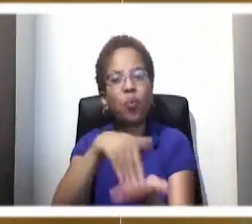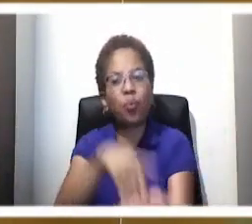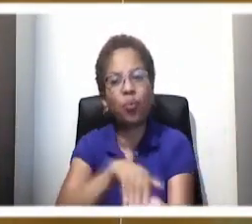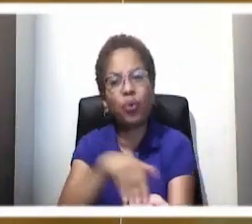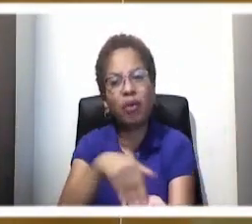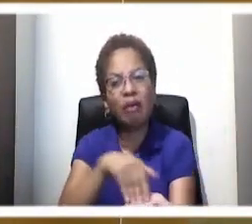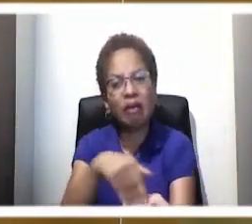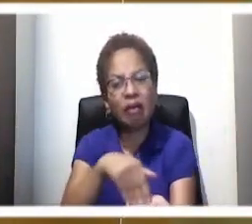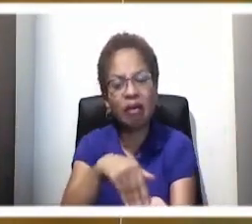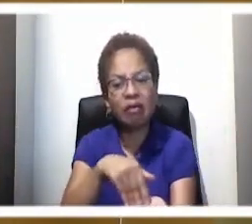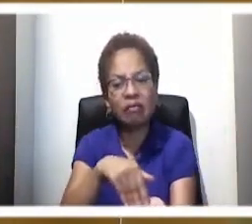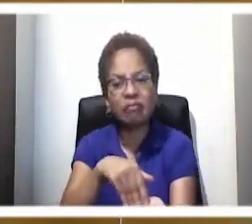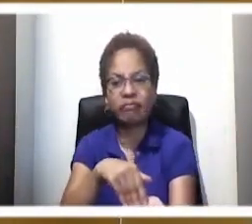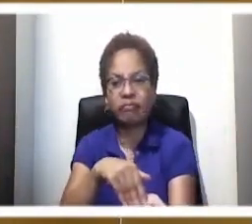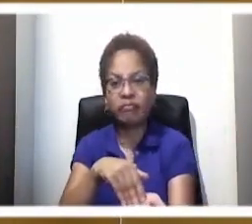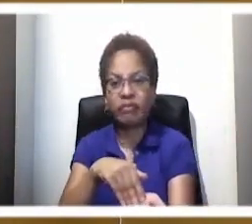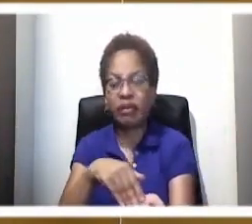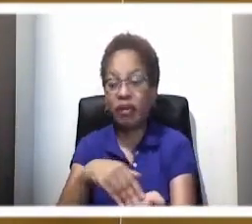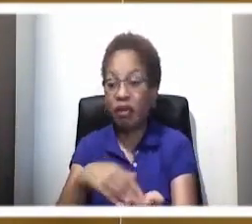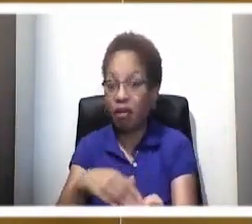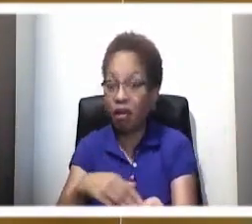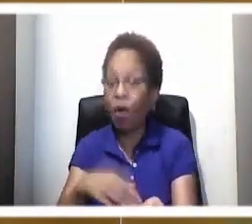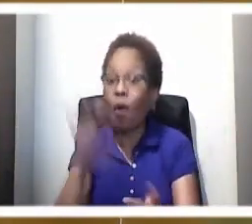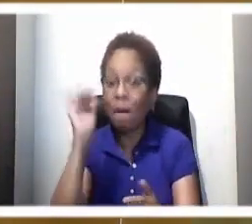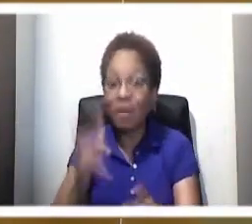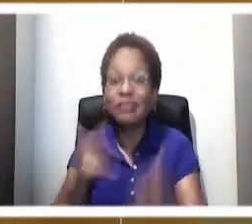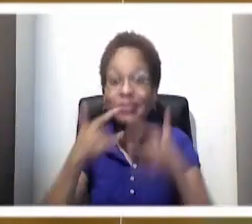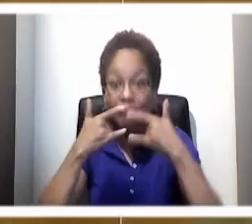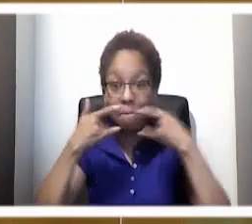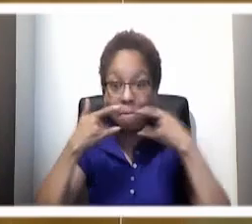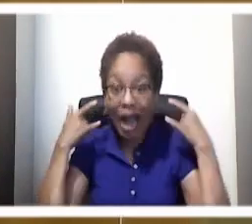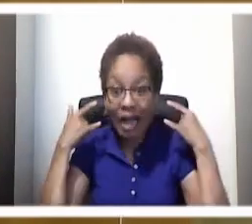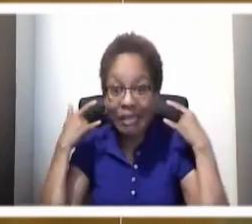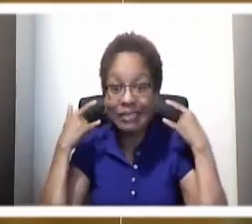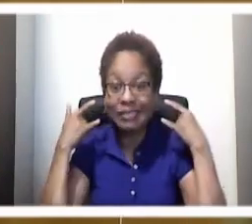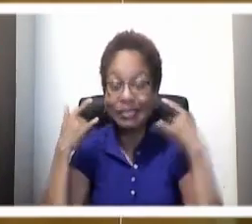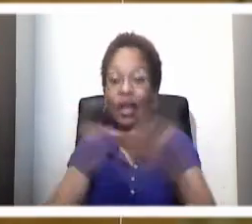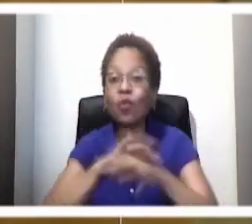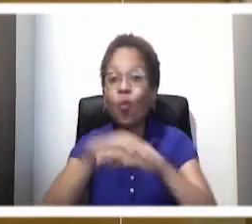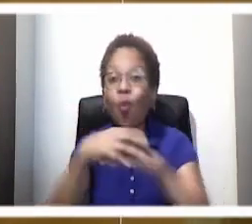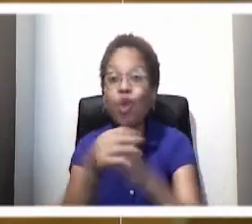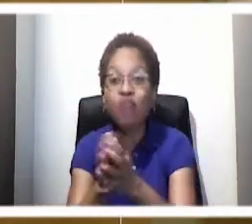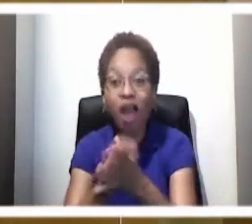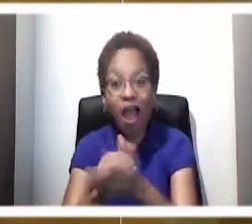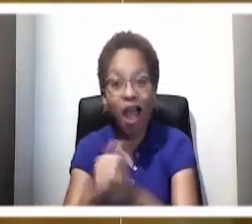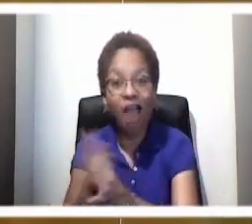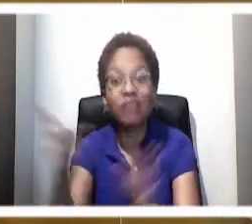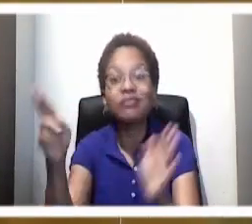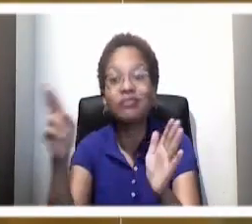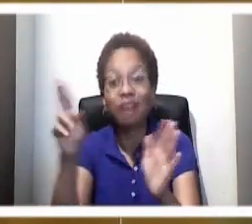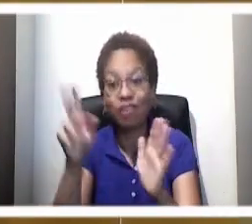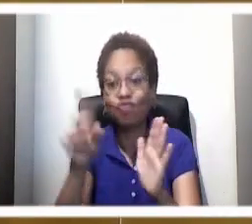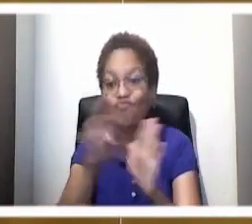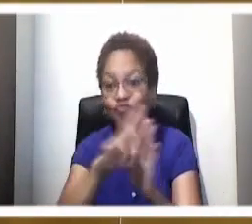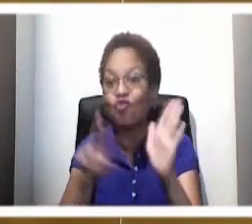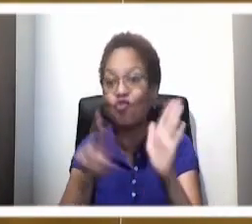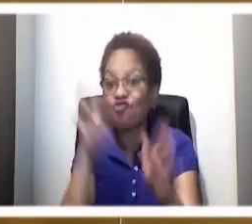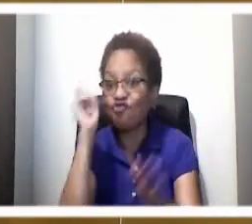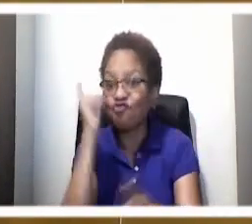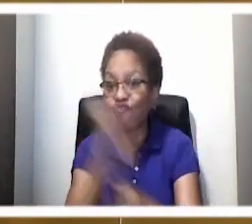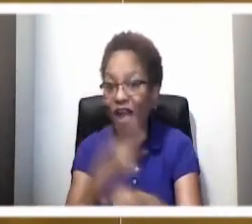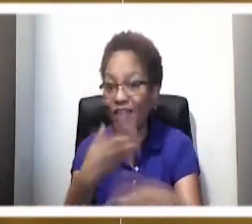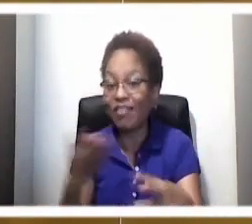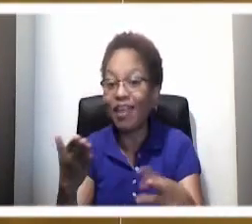the protocols. These simple actions are ways of nourishing the faith